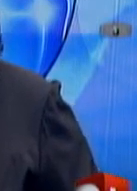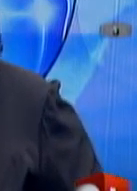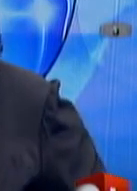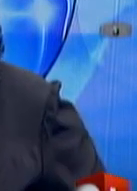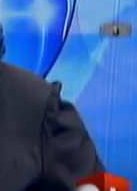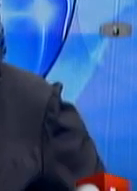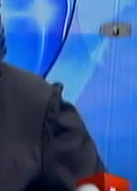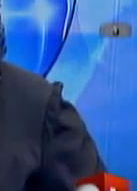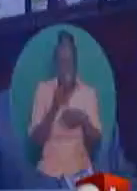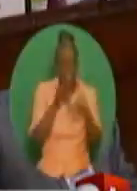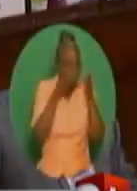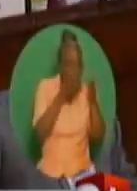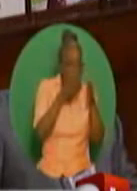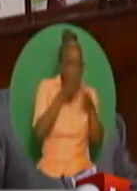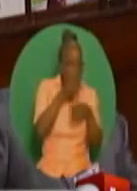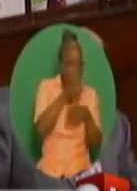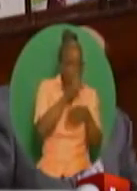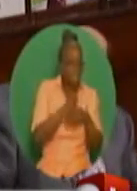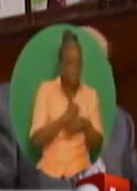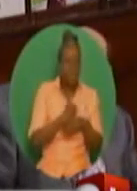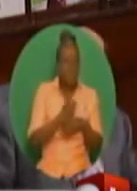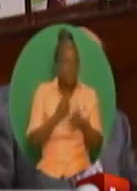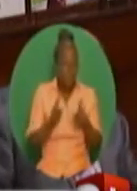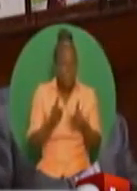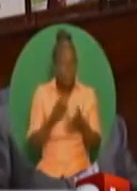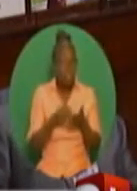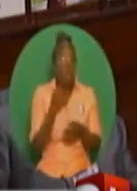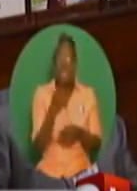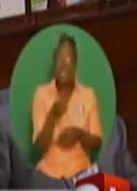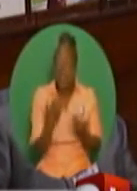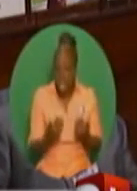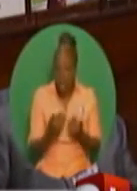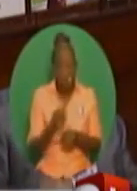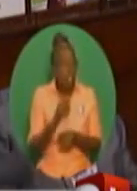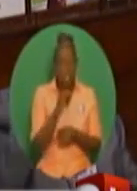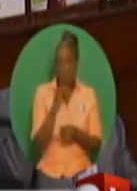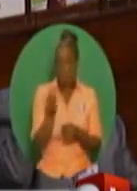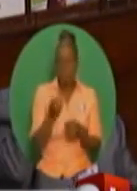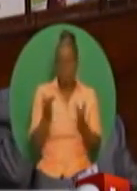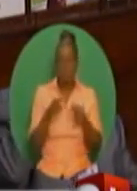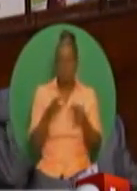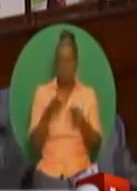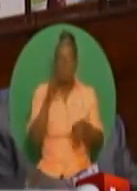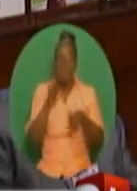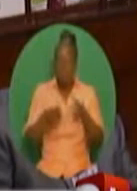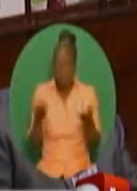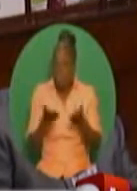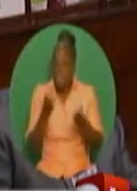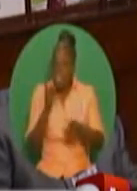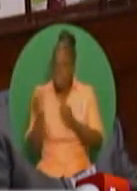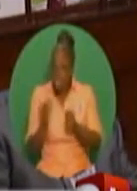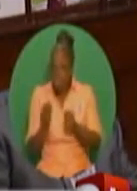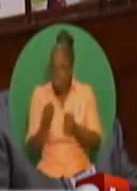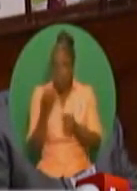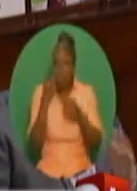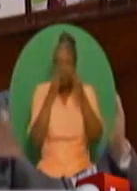It is not going to happen because the people are seeing through that and the people are saying,